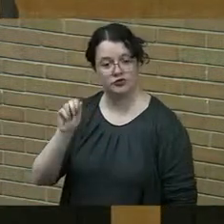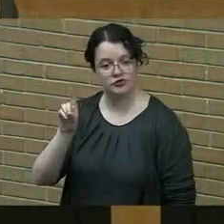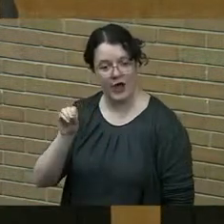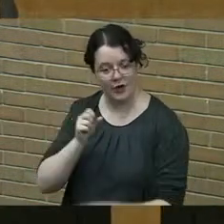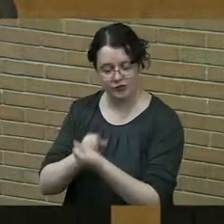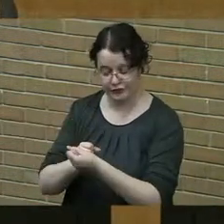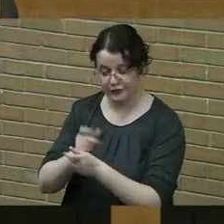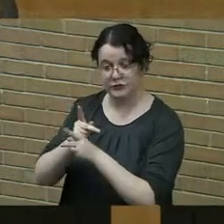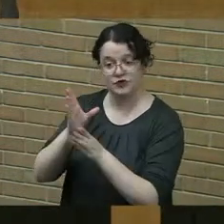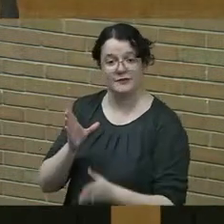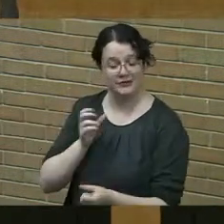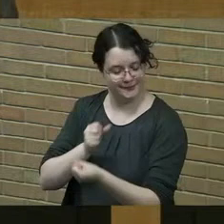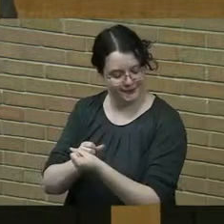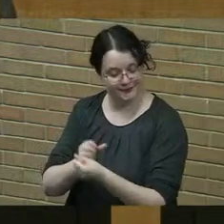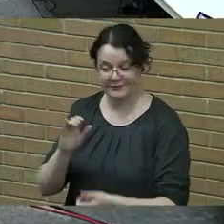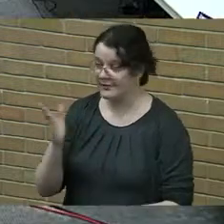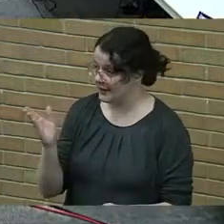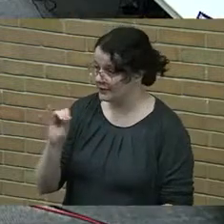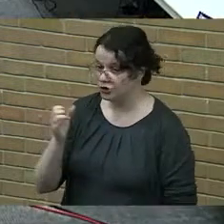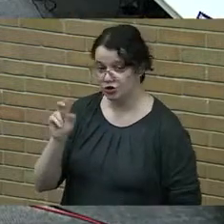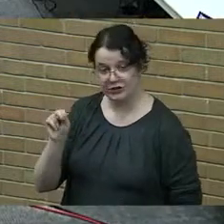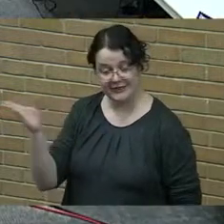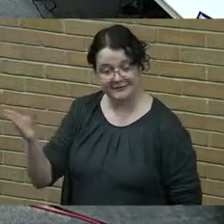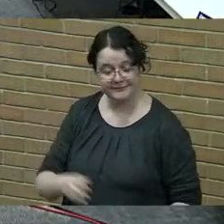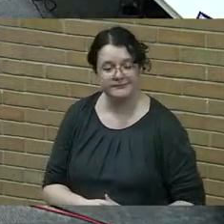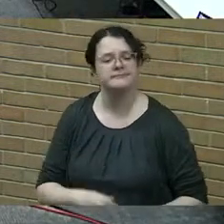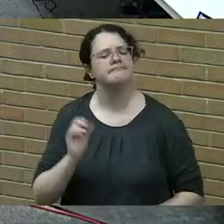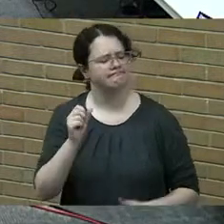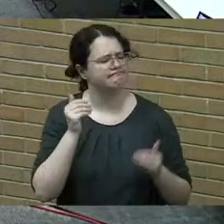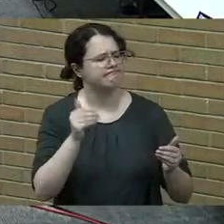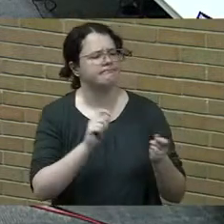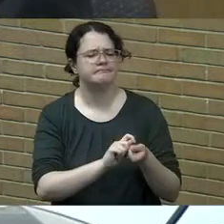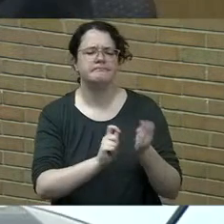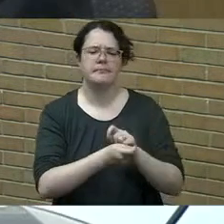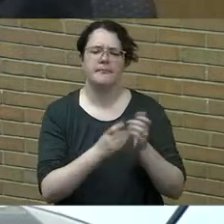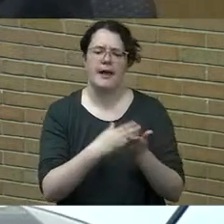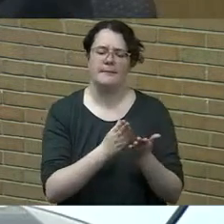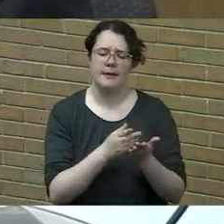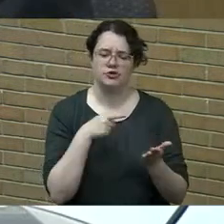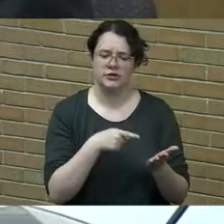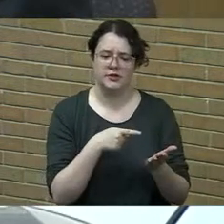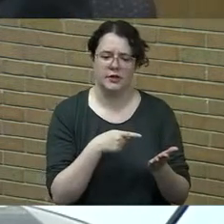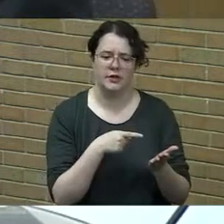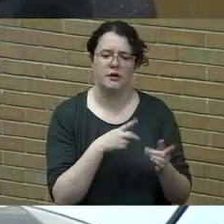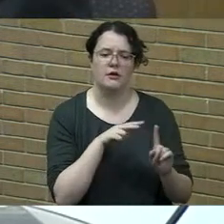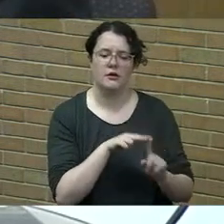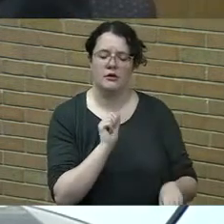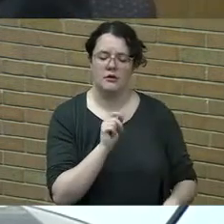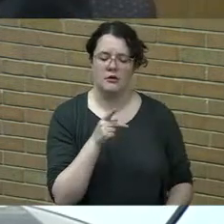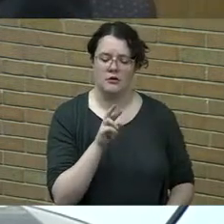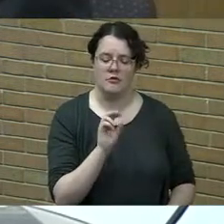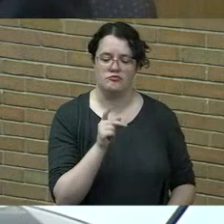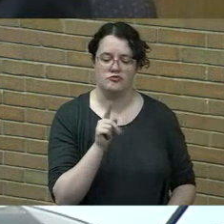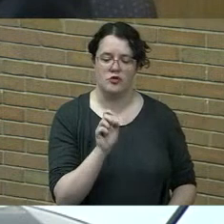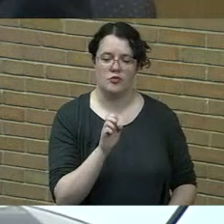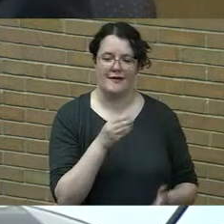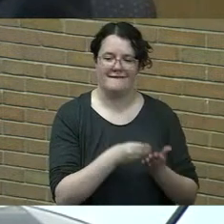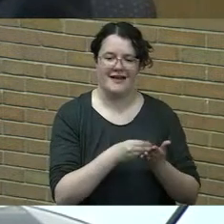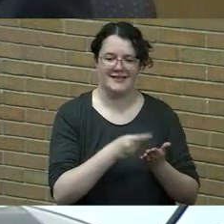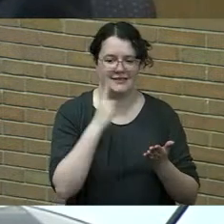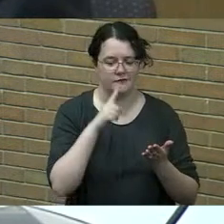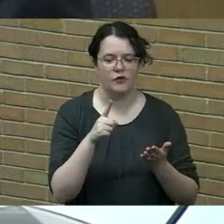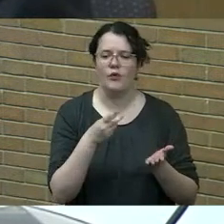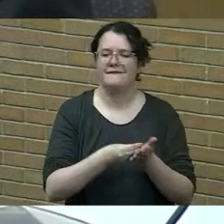Aye. Jason? Yes, the next matter seeks to amend the budget by appropriating funds to complete the financial dissolution of the